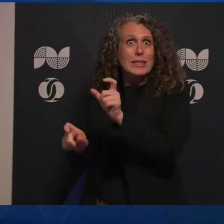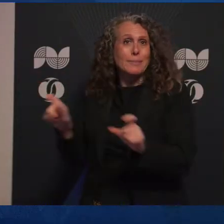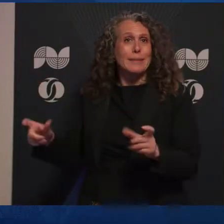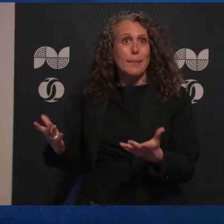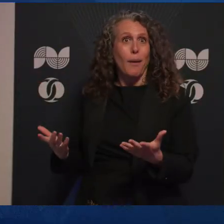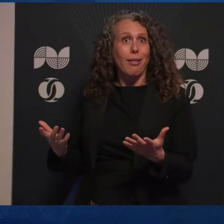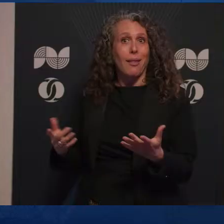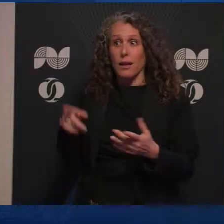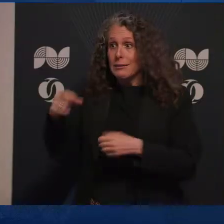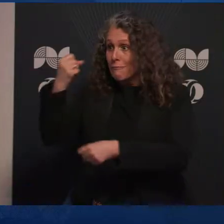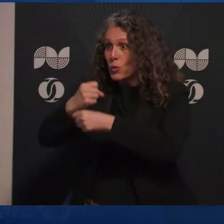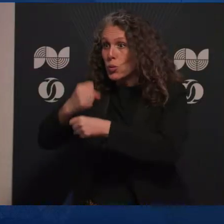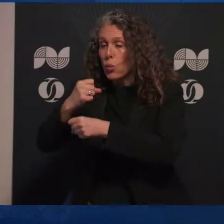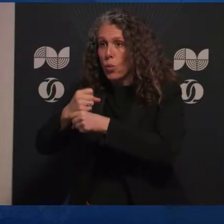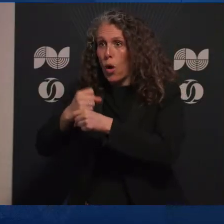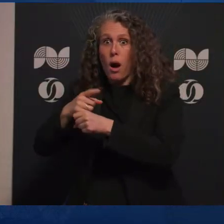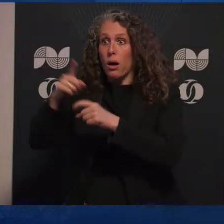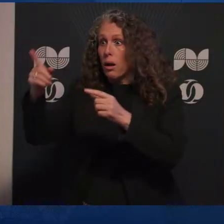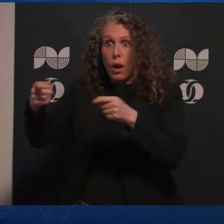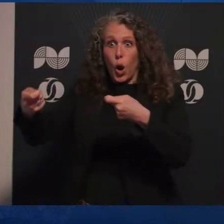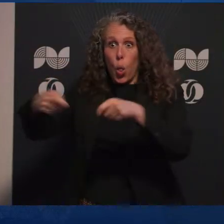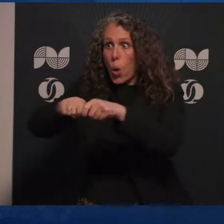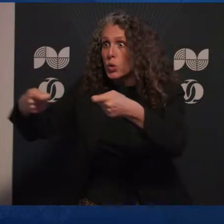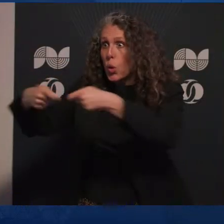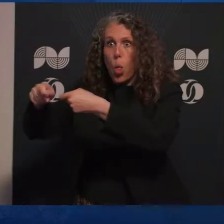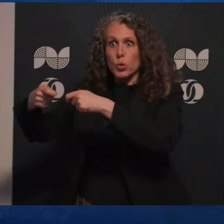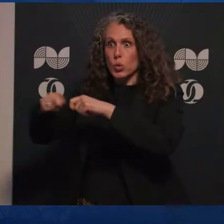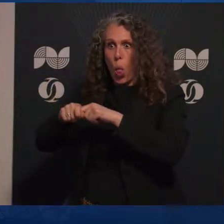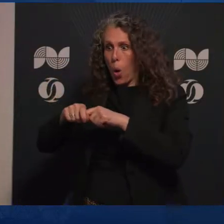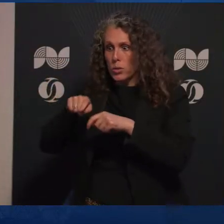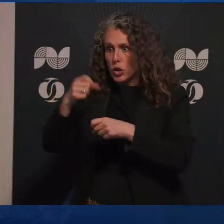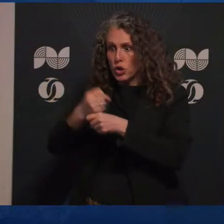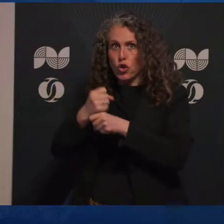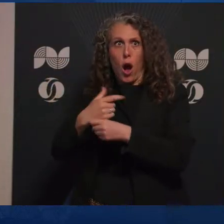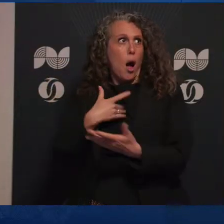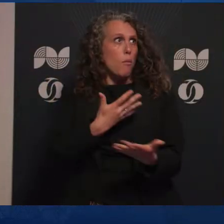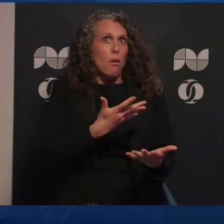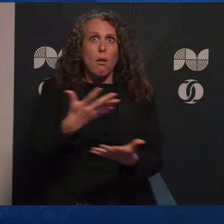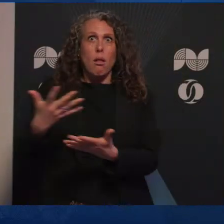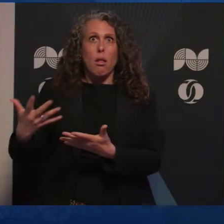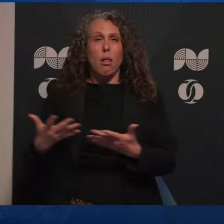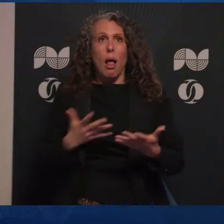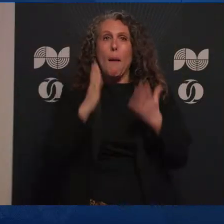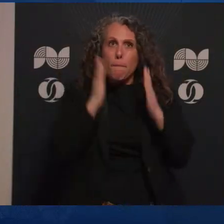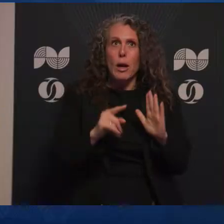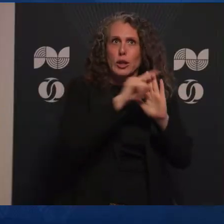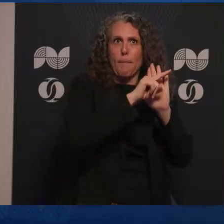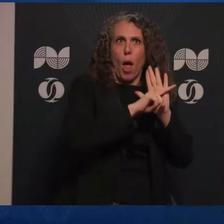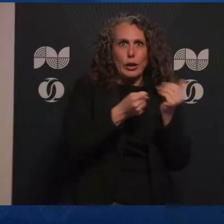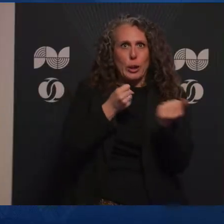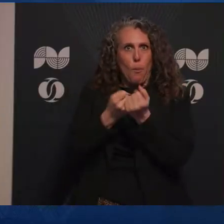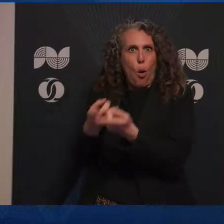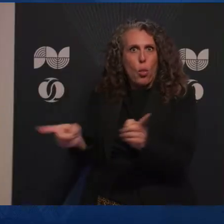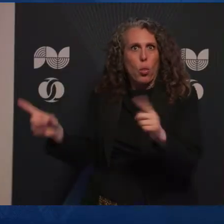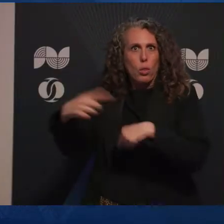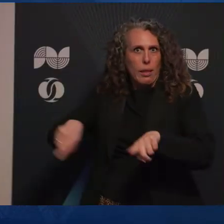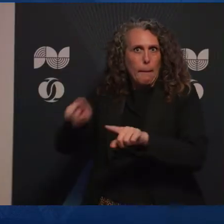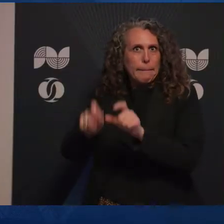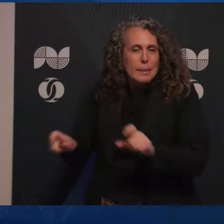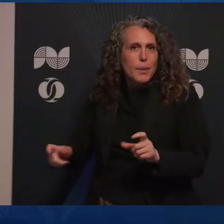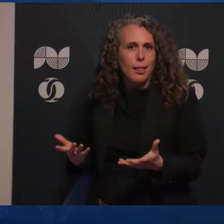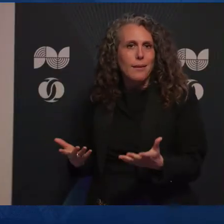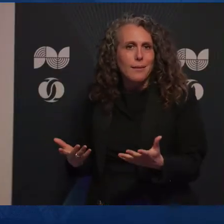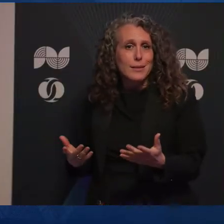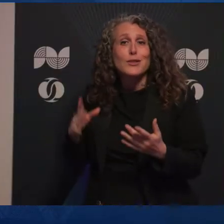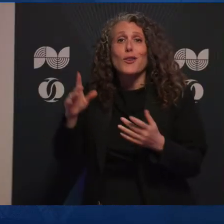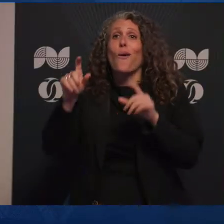of those workers. You need to stimulate new industries in those areas. So I guess one of the positive reasons why an